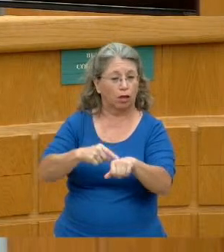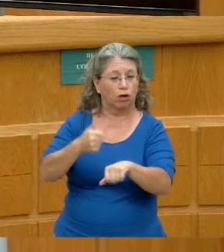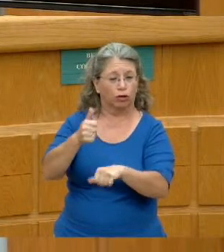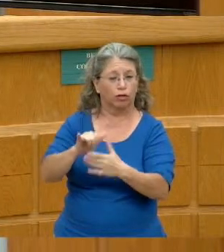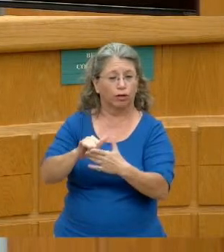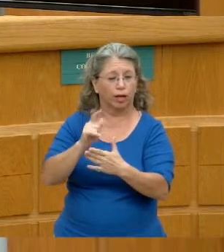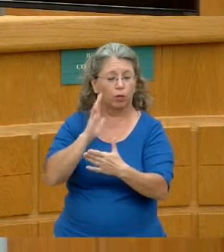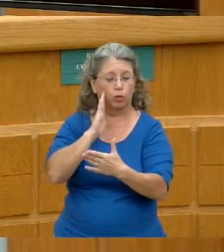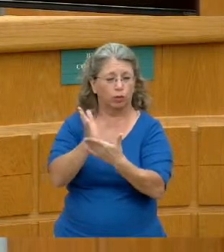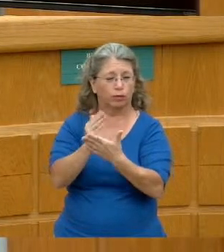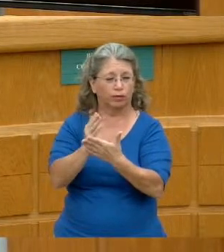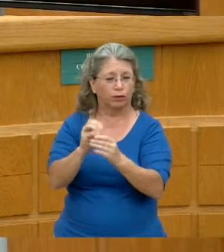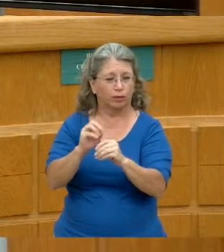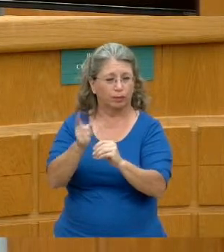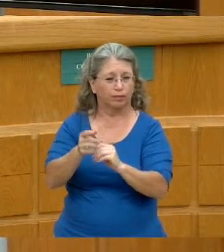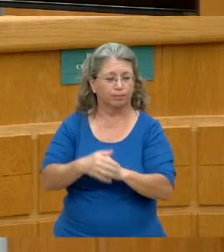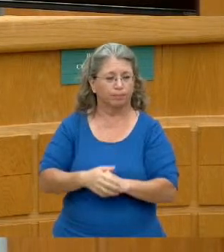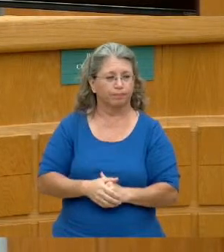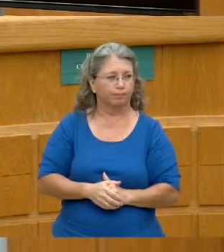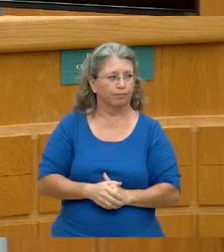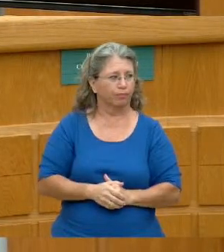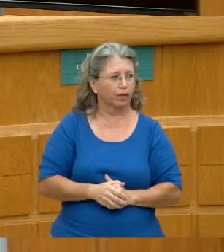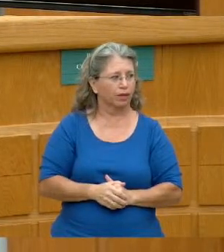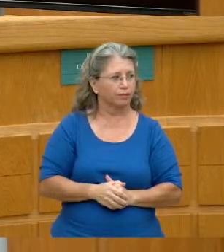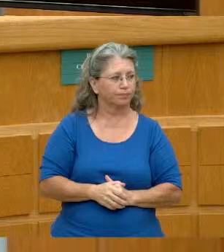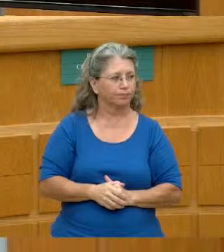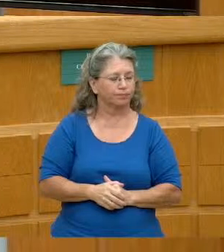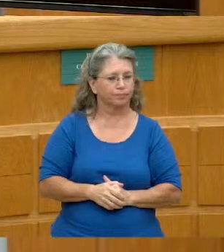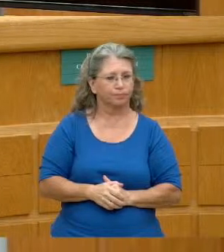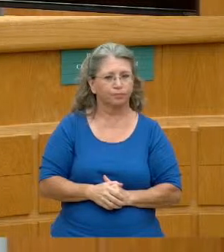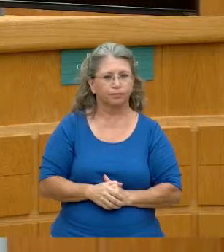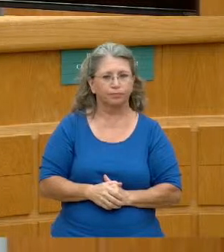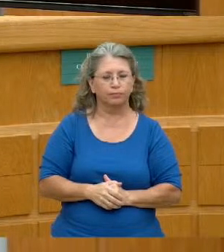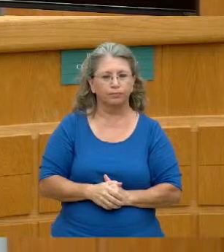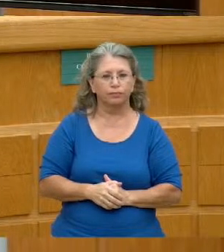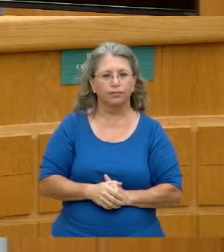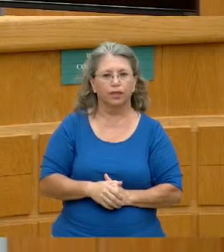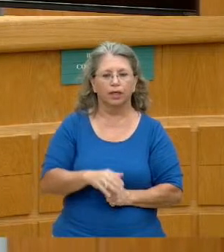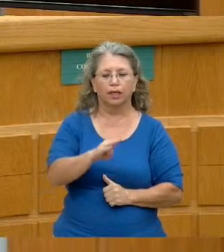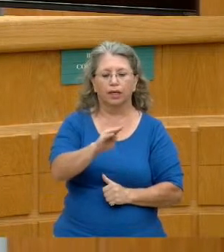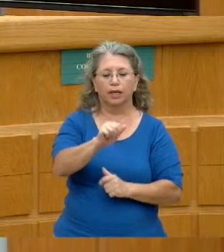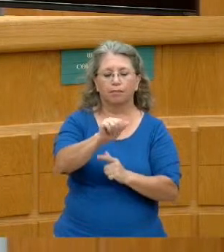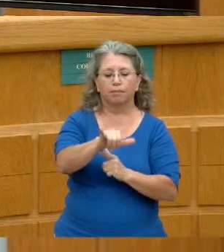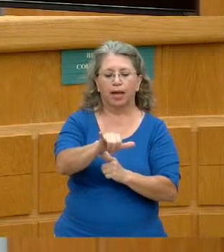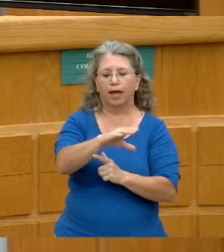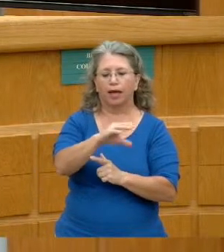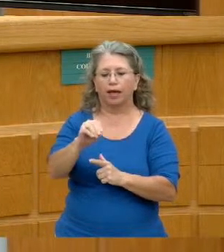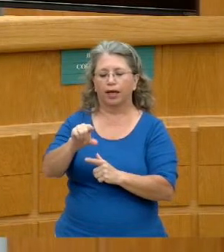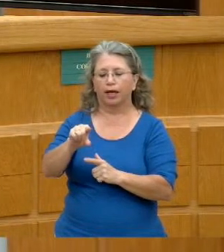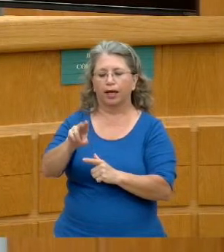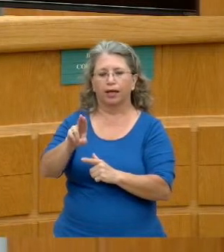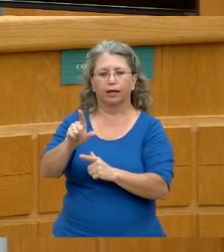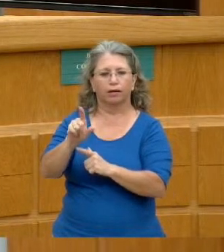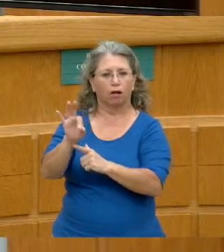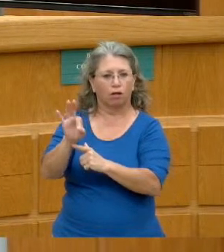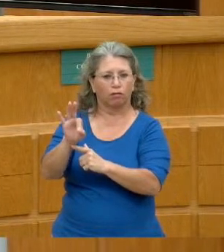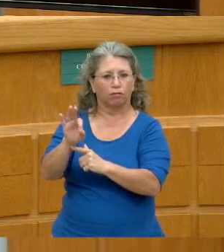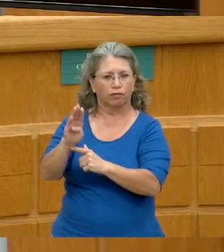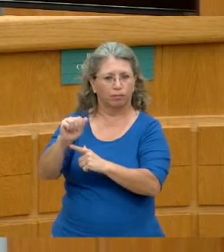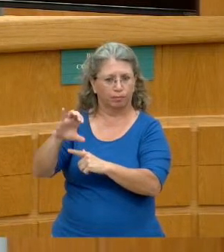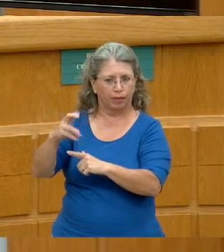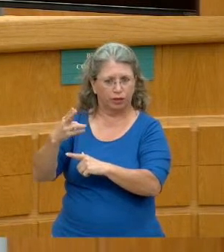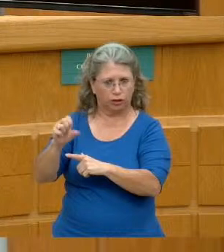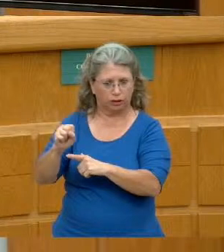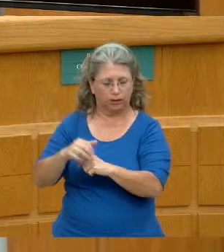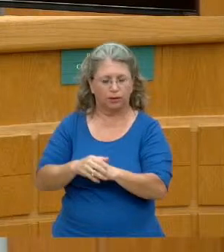with you in a second. Okay, so let's start with the Bay and Gulf Beach restrictions and curfew. So